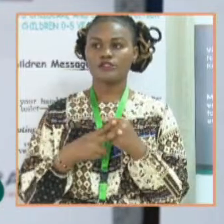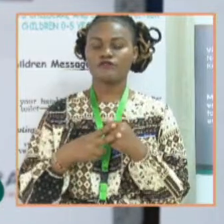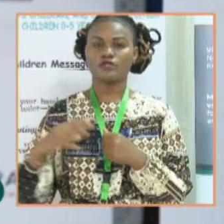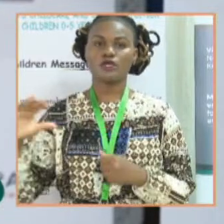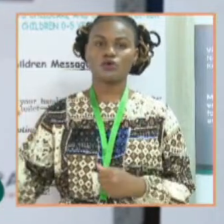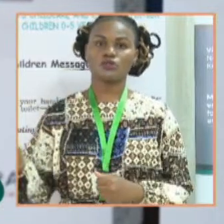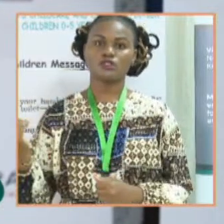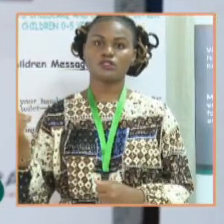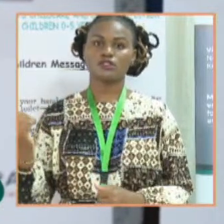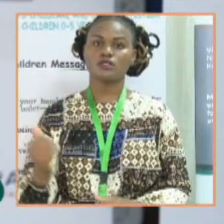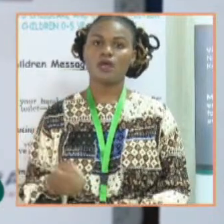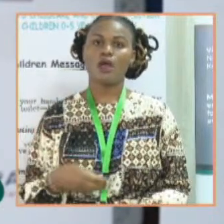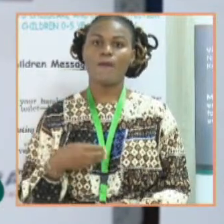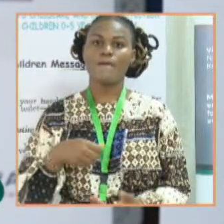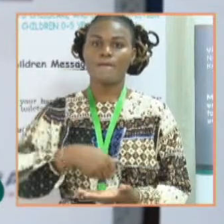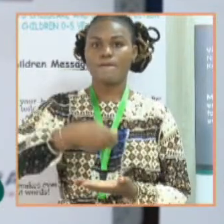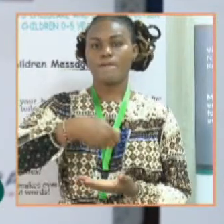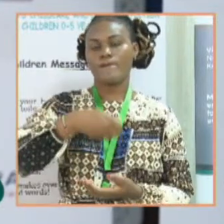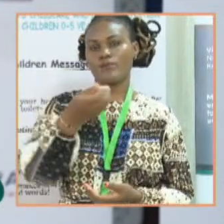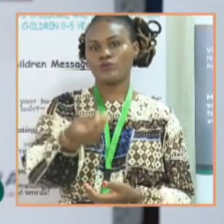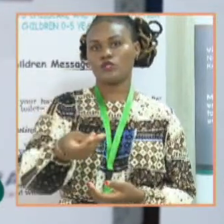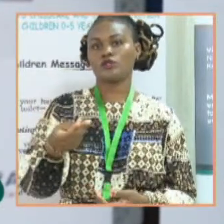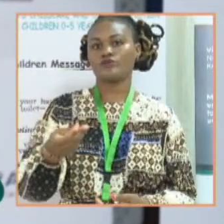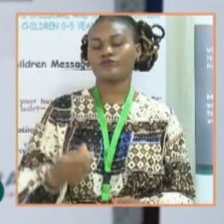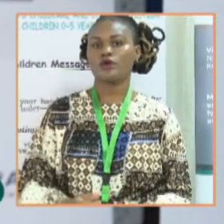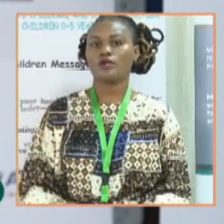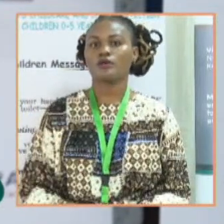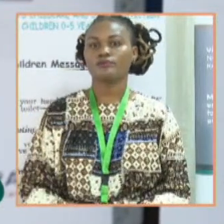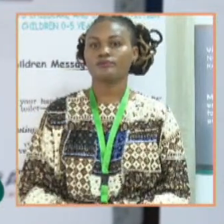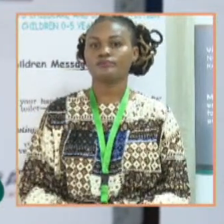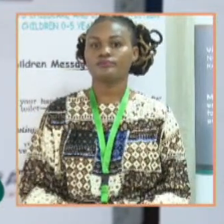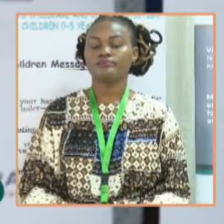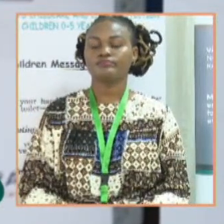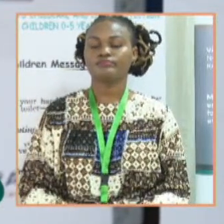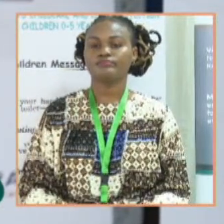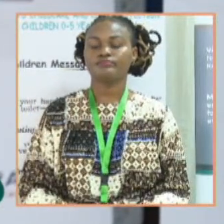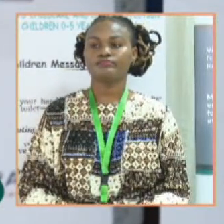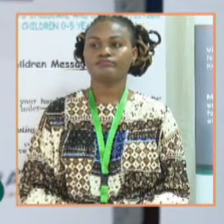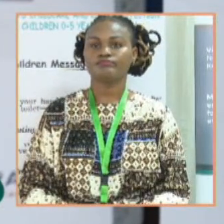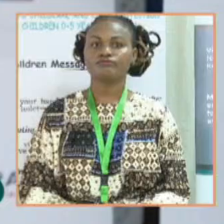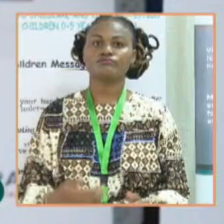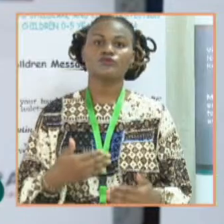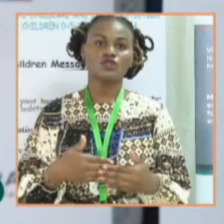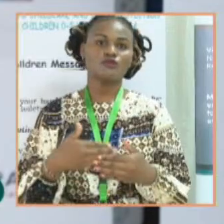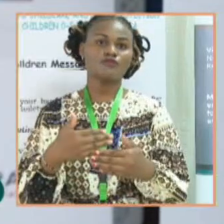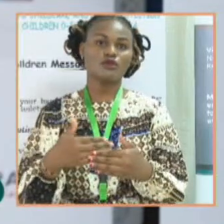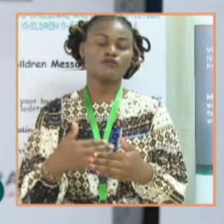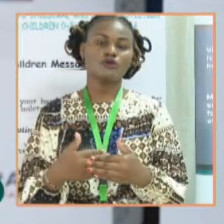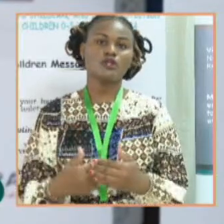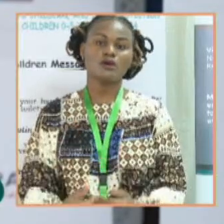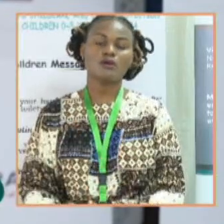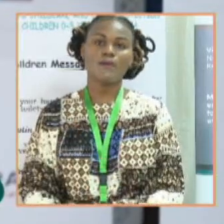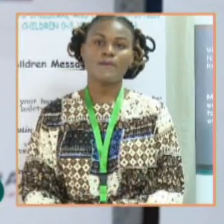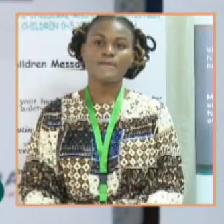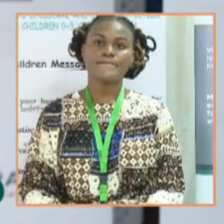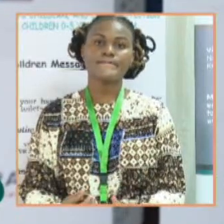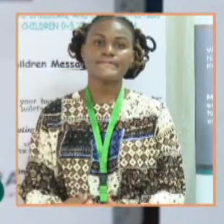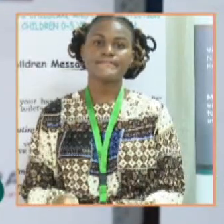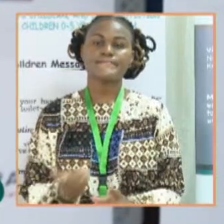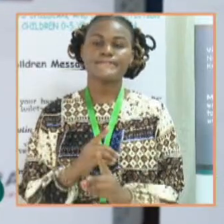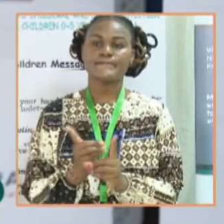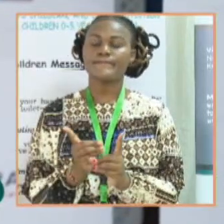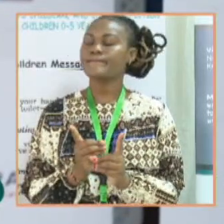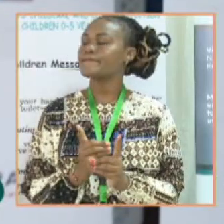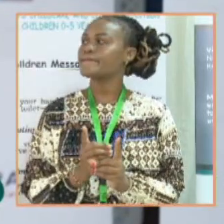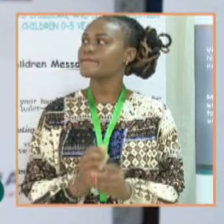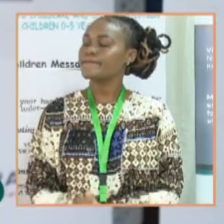allocation. Again, the question for all of us is this adequate? But what we're hearing from the